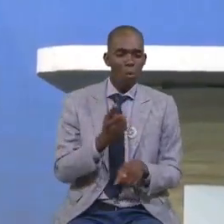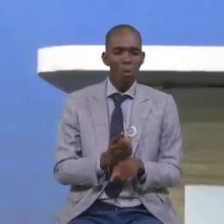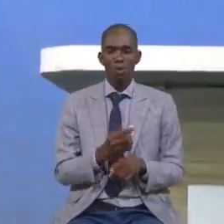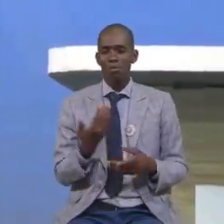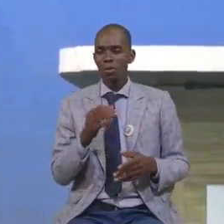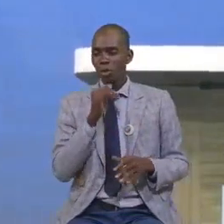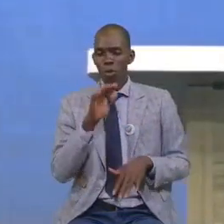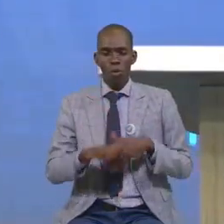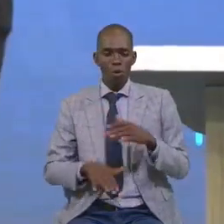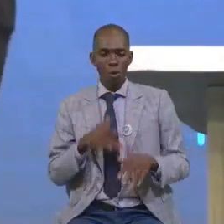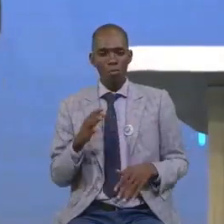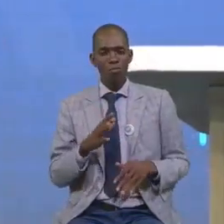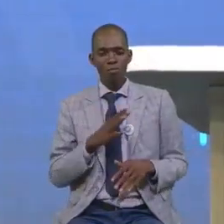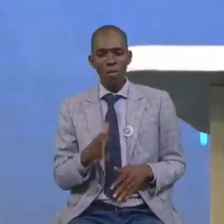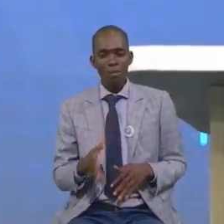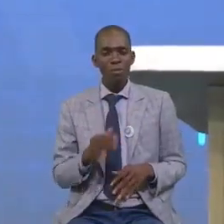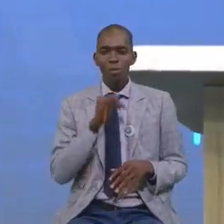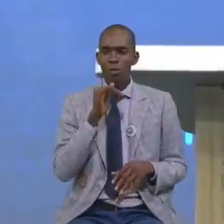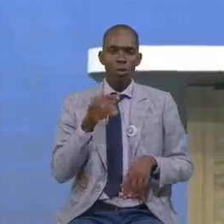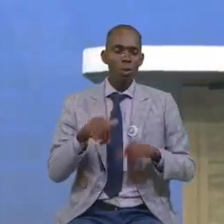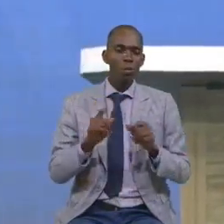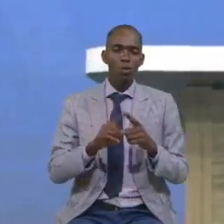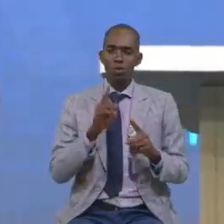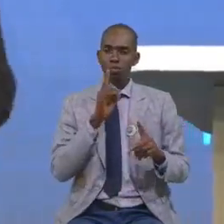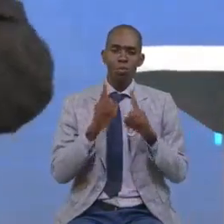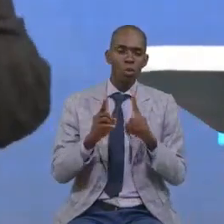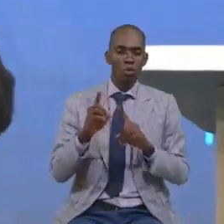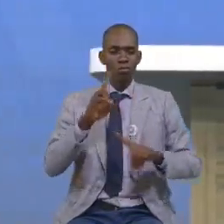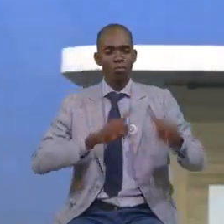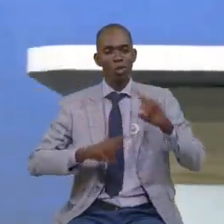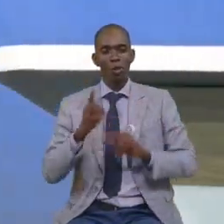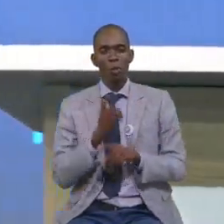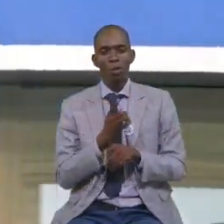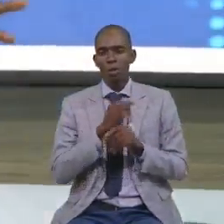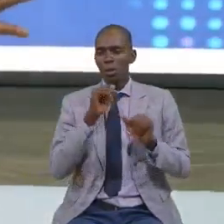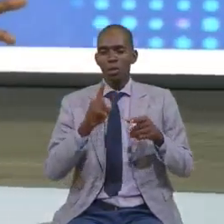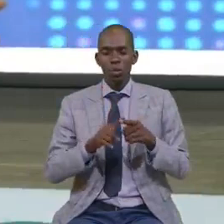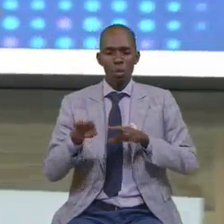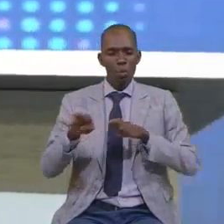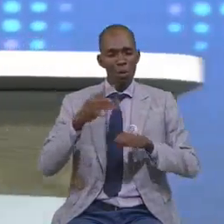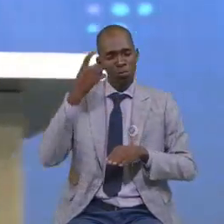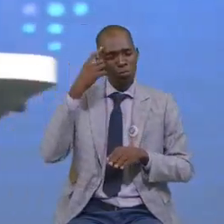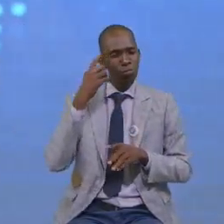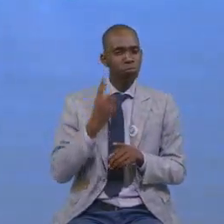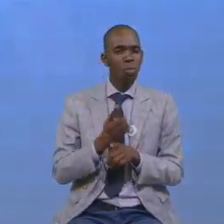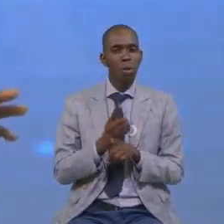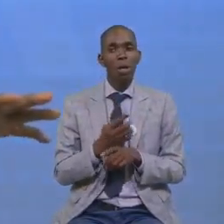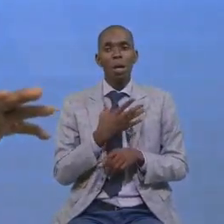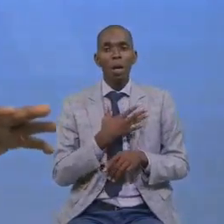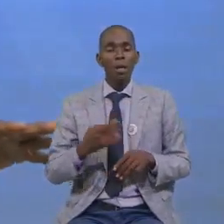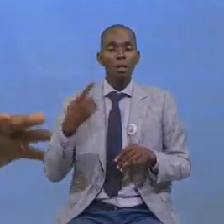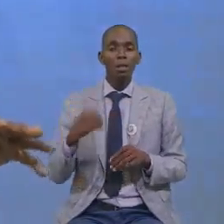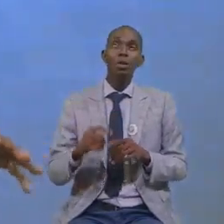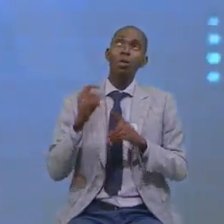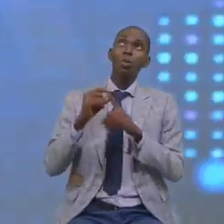walk right, you couldn't talk right, you couldn't behave well, and then the word of his